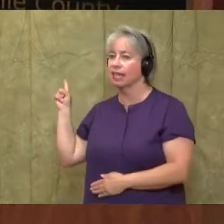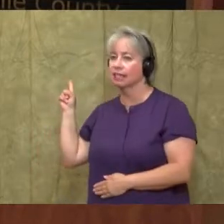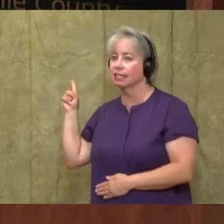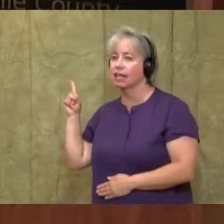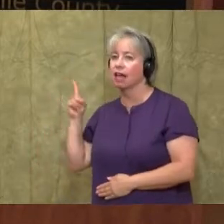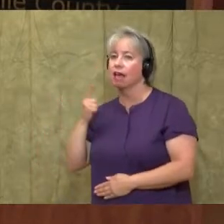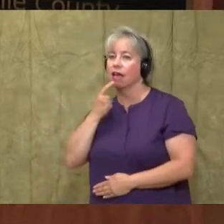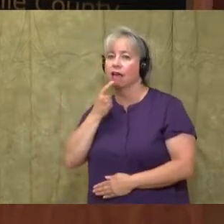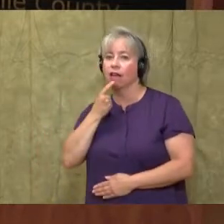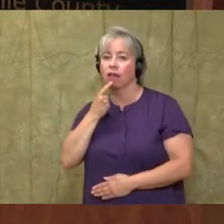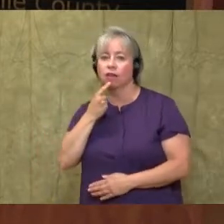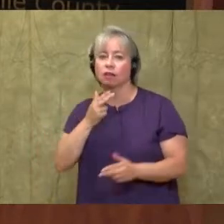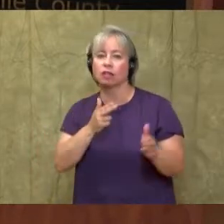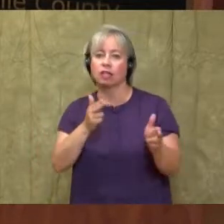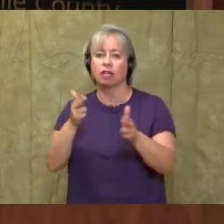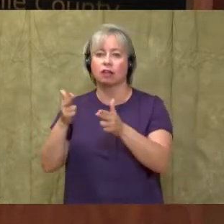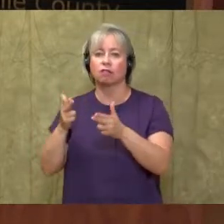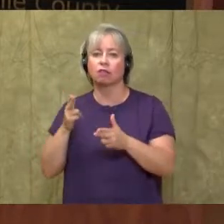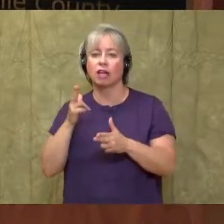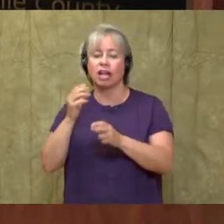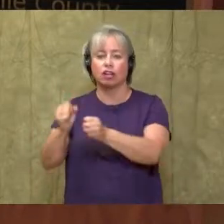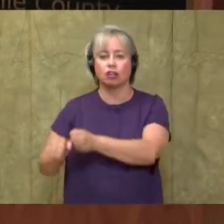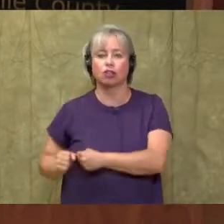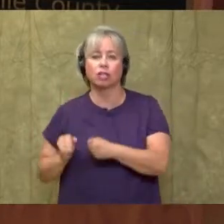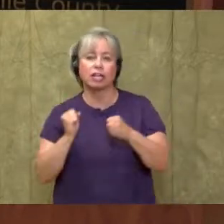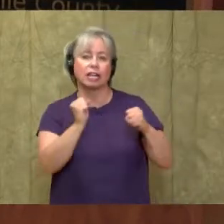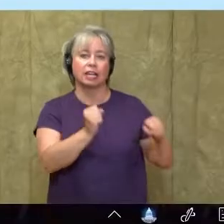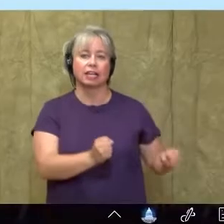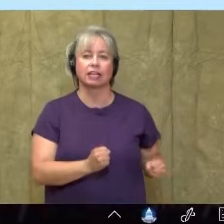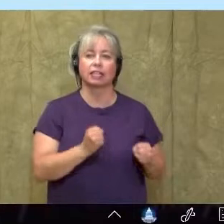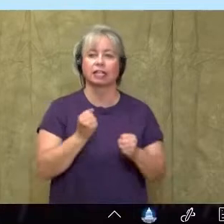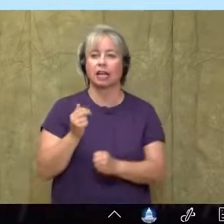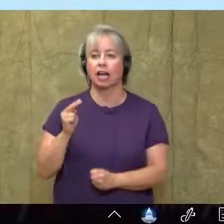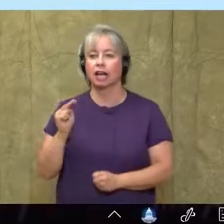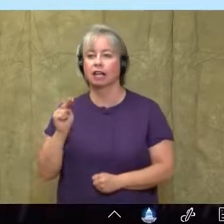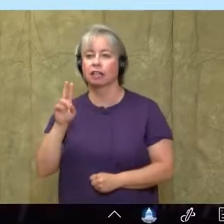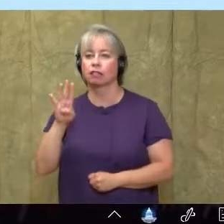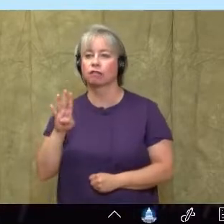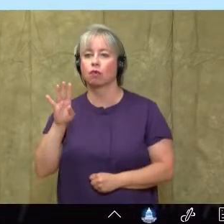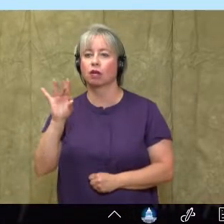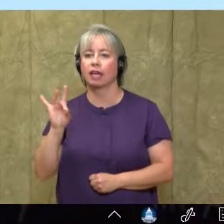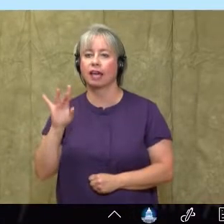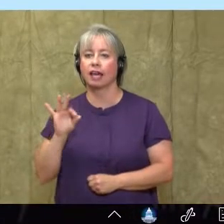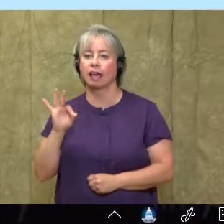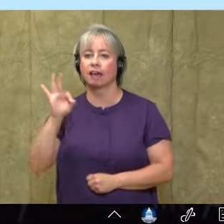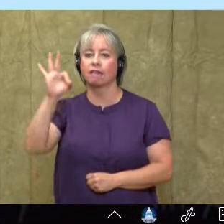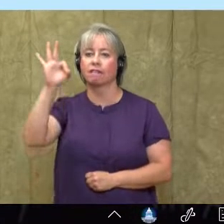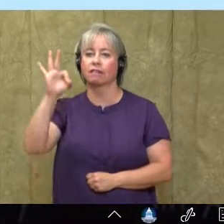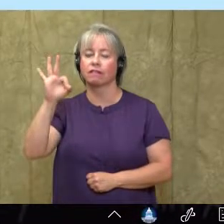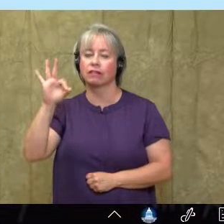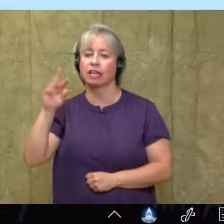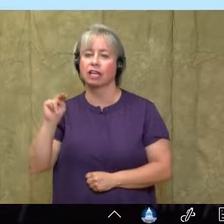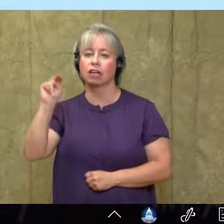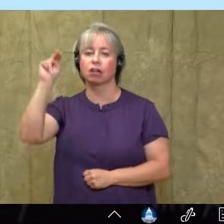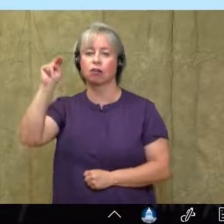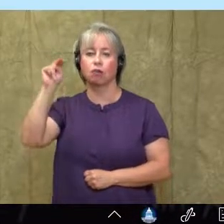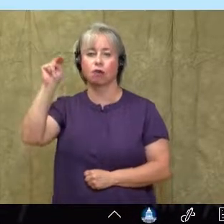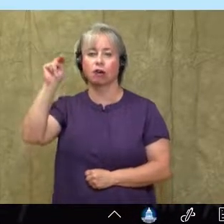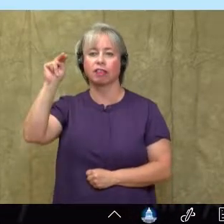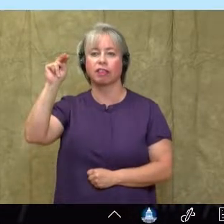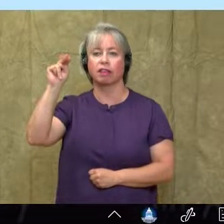says, Hunter kayaks 48 feet due north in Big Creek Lake. We started to draw our right triangle